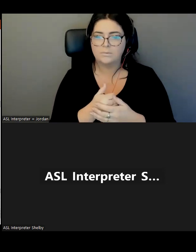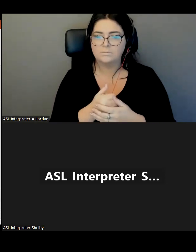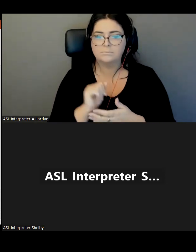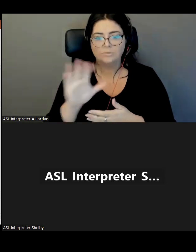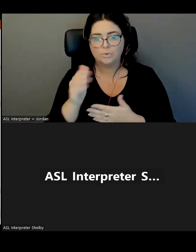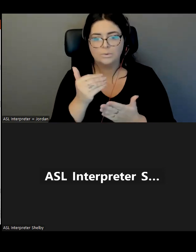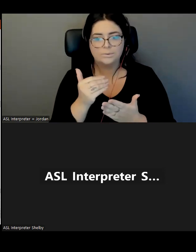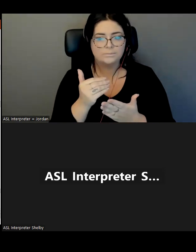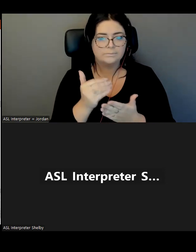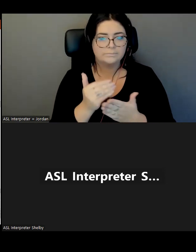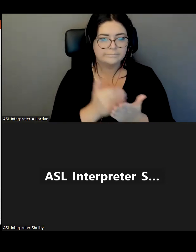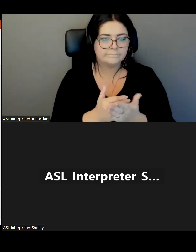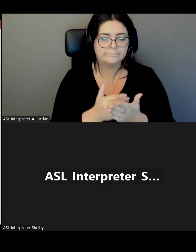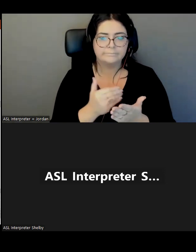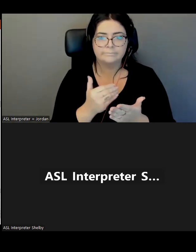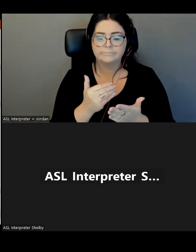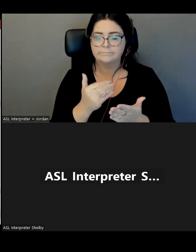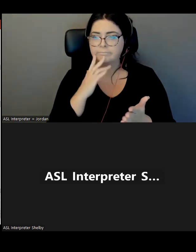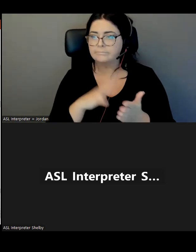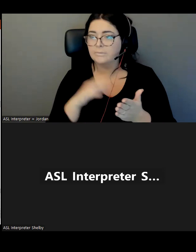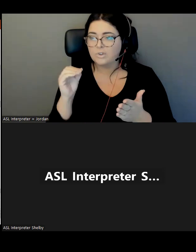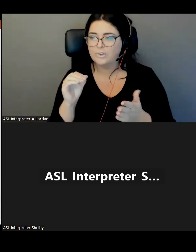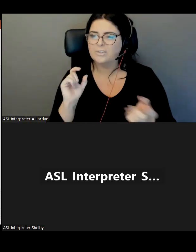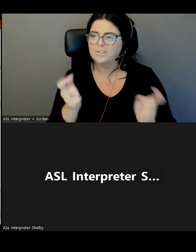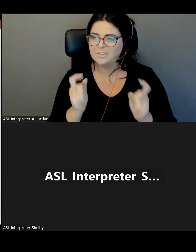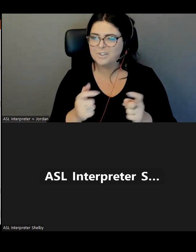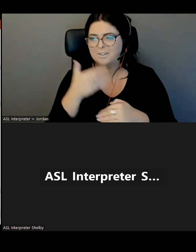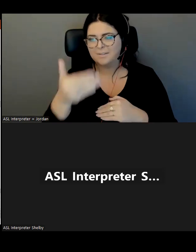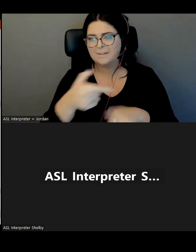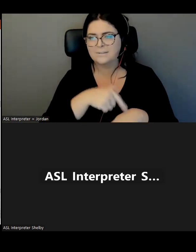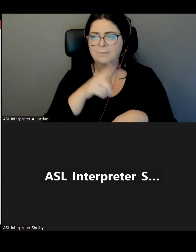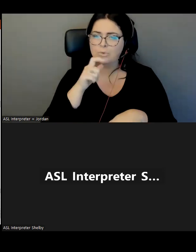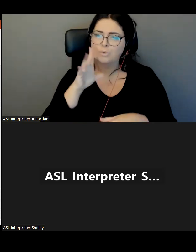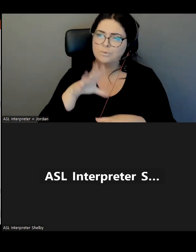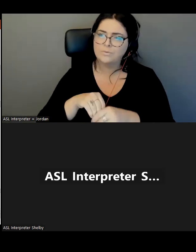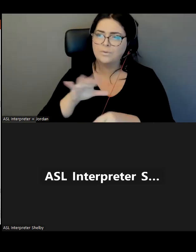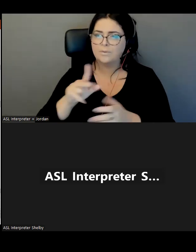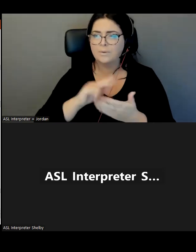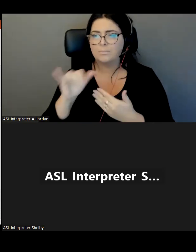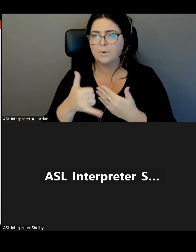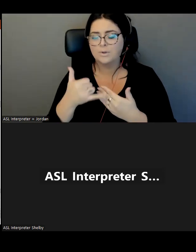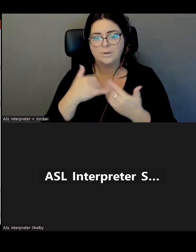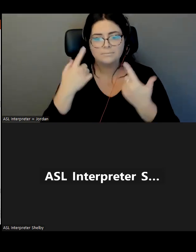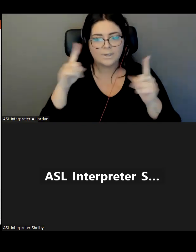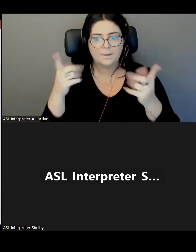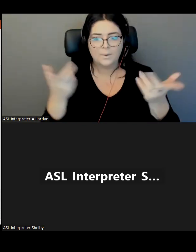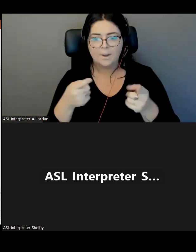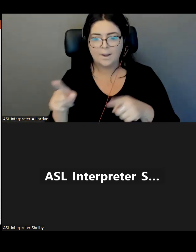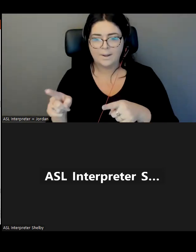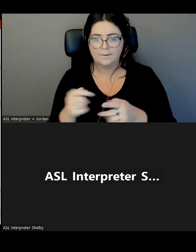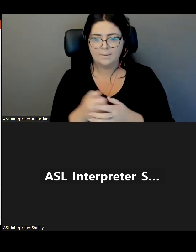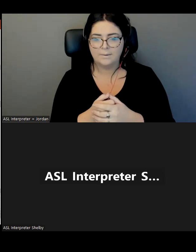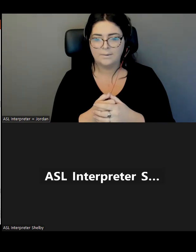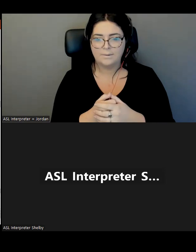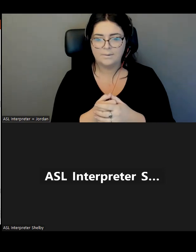you know, you wouldn't do the next time and you would improve upon it? Who were some of the partners and what were some of the outcomes? And I know for me,